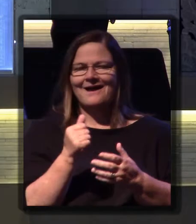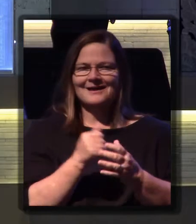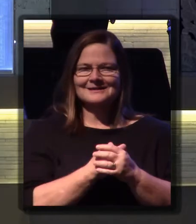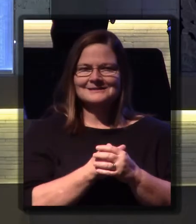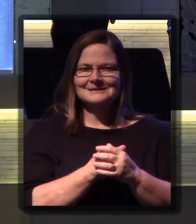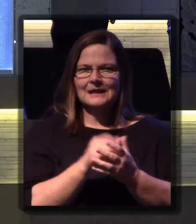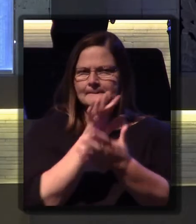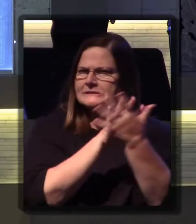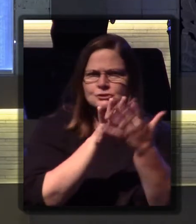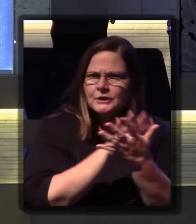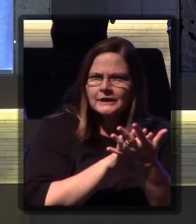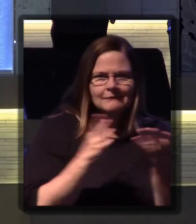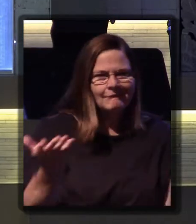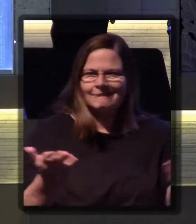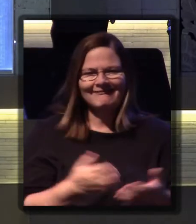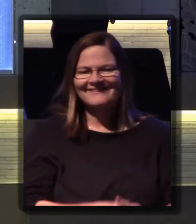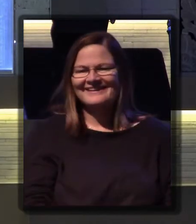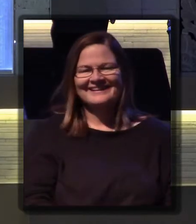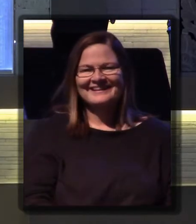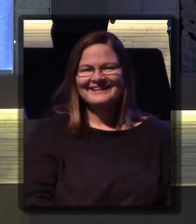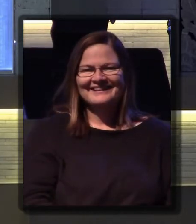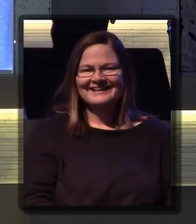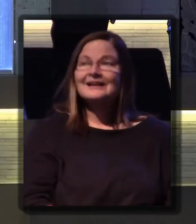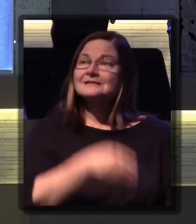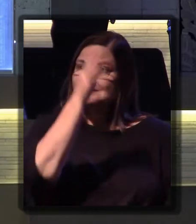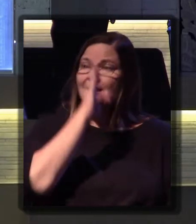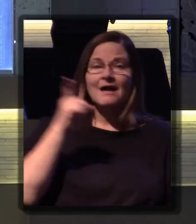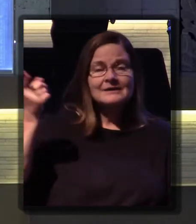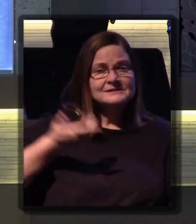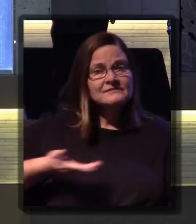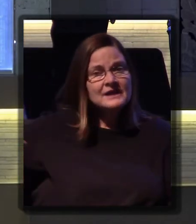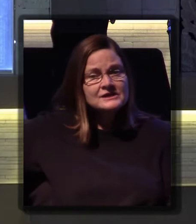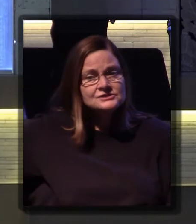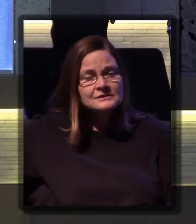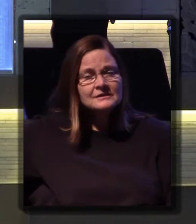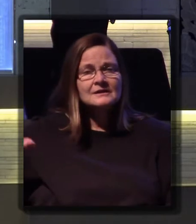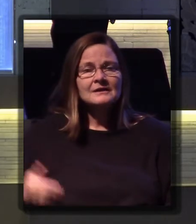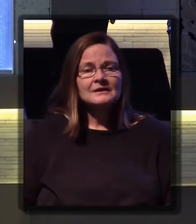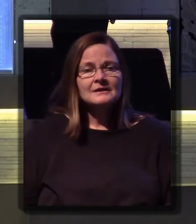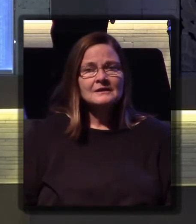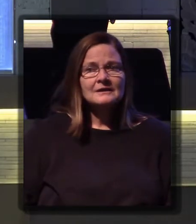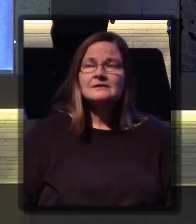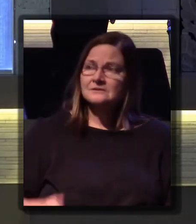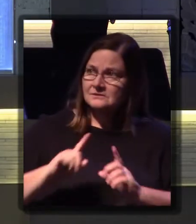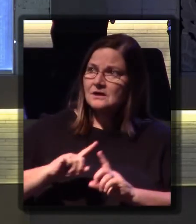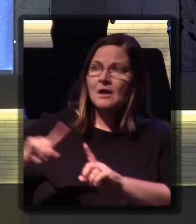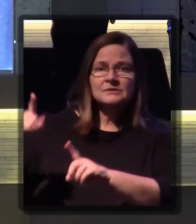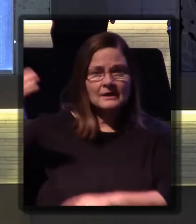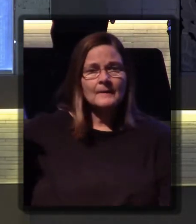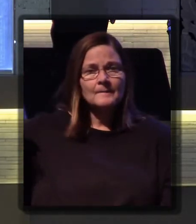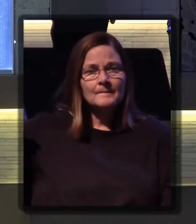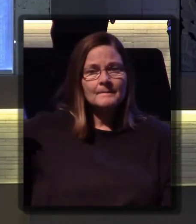or lost the money you foolishly spent. It's not a mystery.